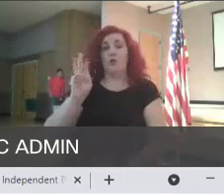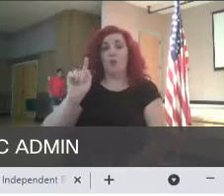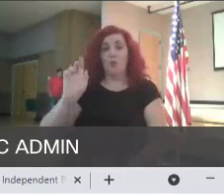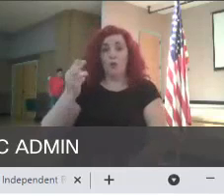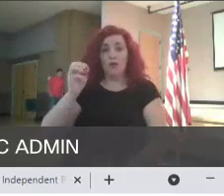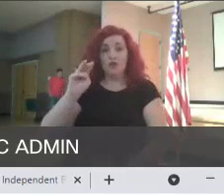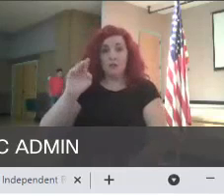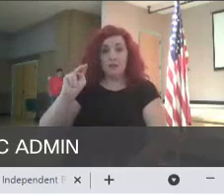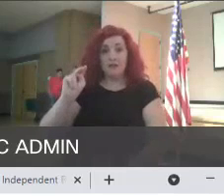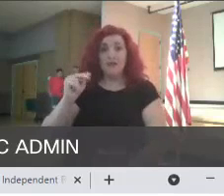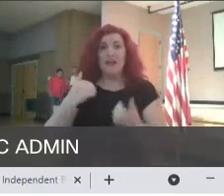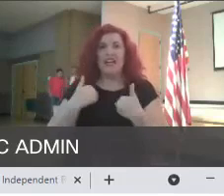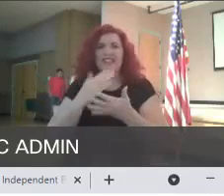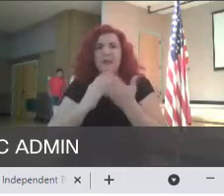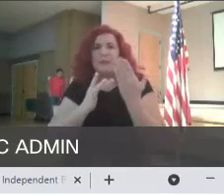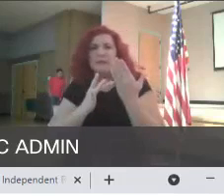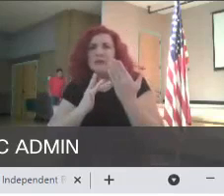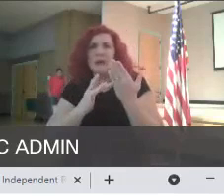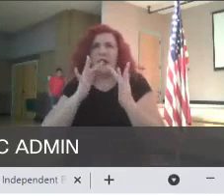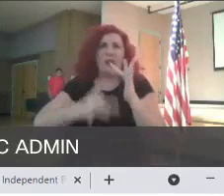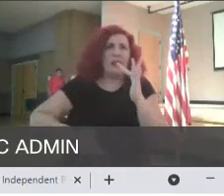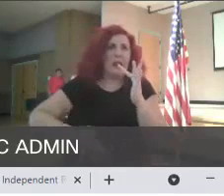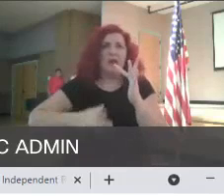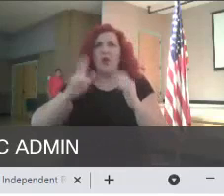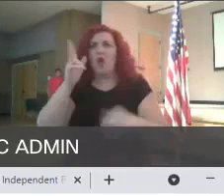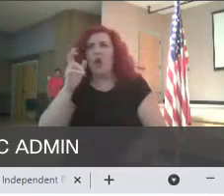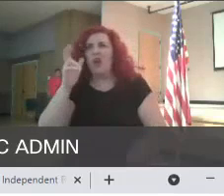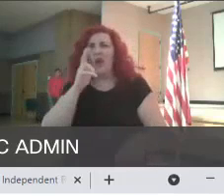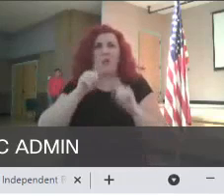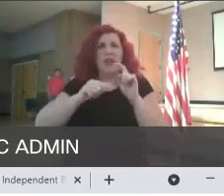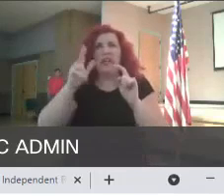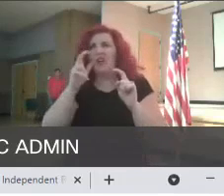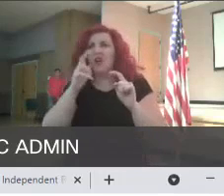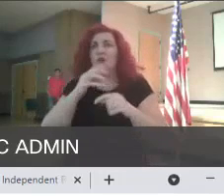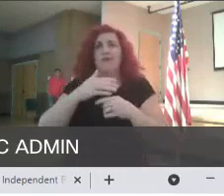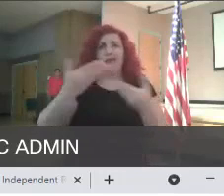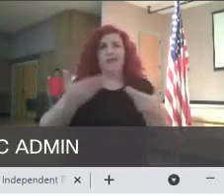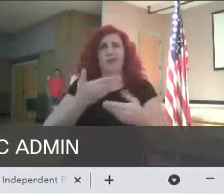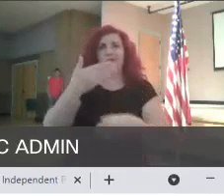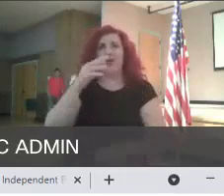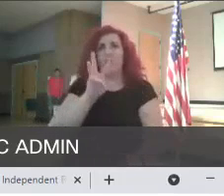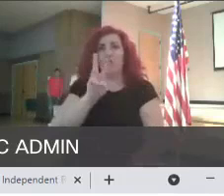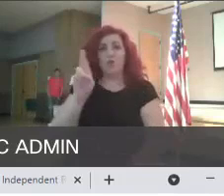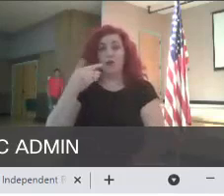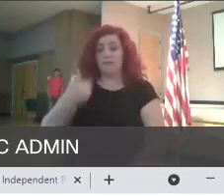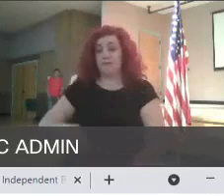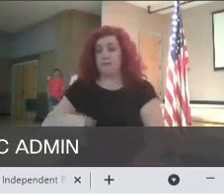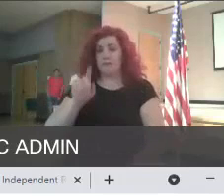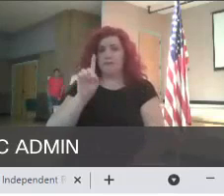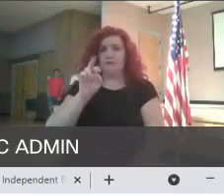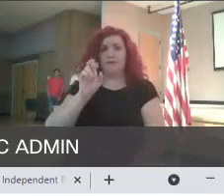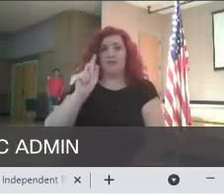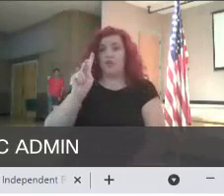some technical audio challenges here in Window Rock, and so I'm Derek Watchman. I'm